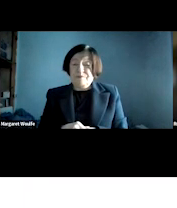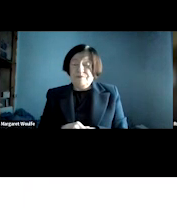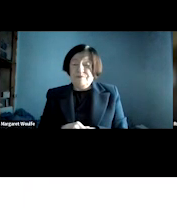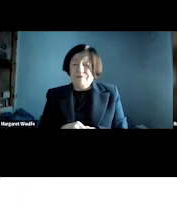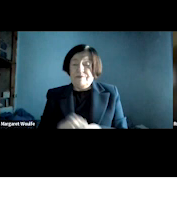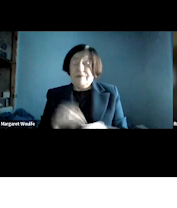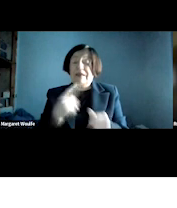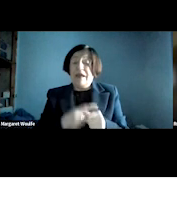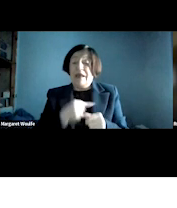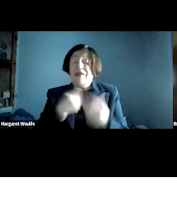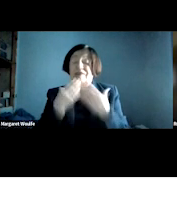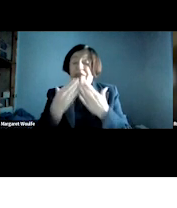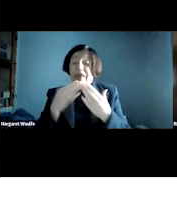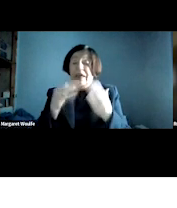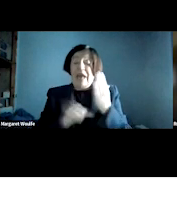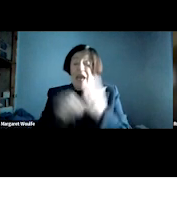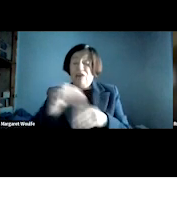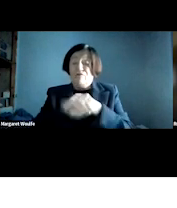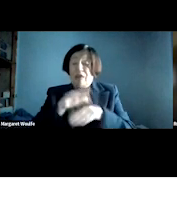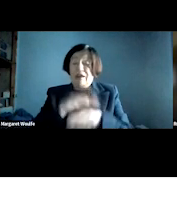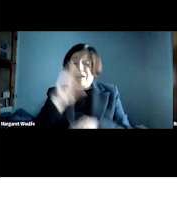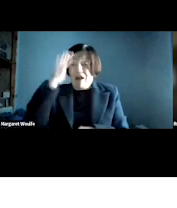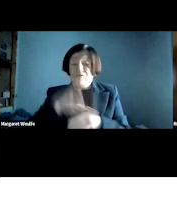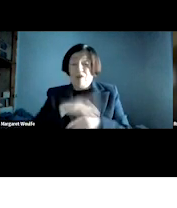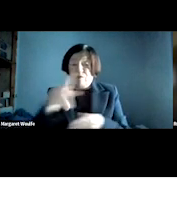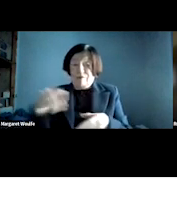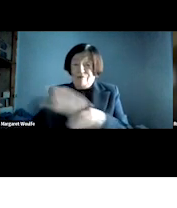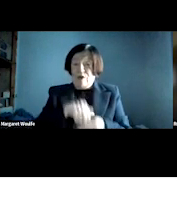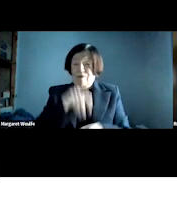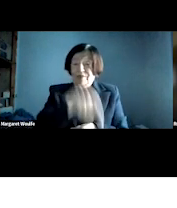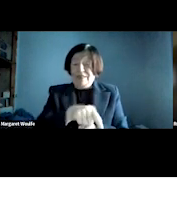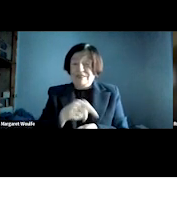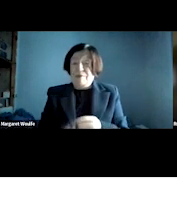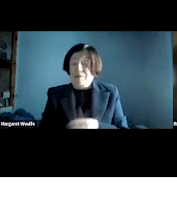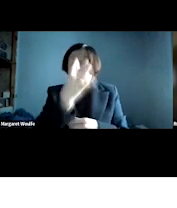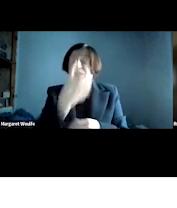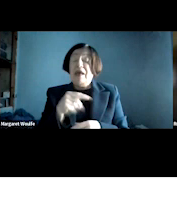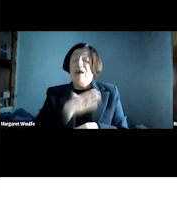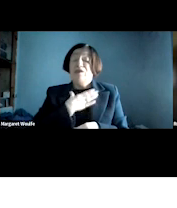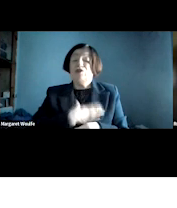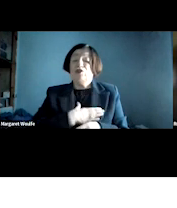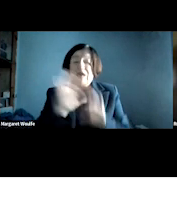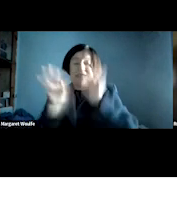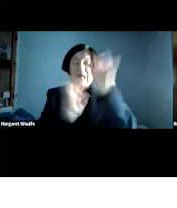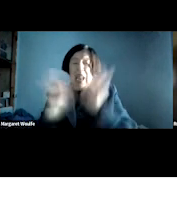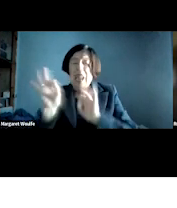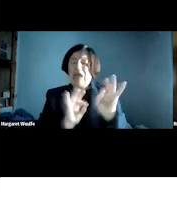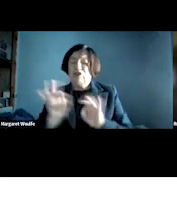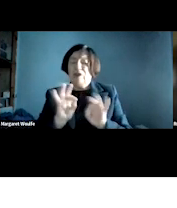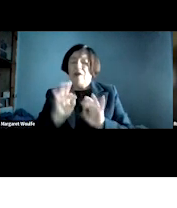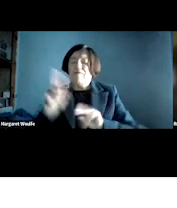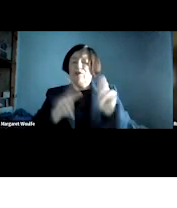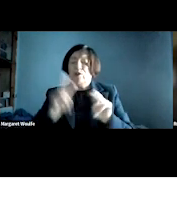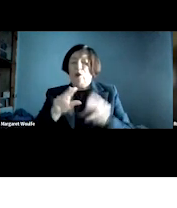So again, I have to thank Age Friendly Ireland for the content on this slide, and it is just a selection of new